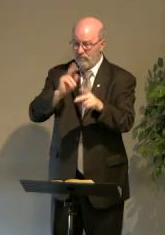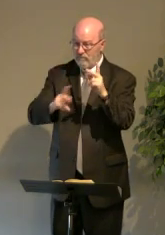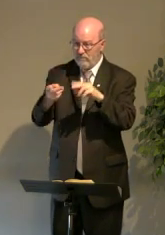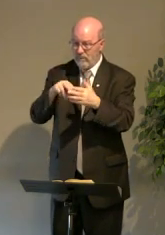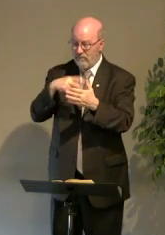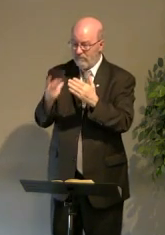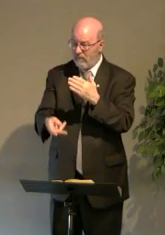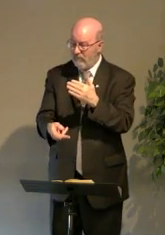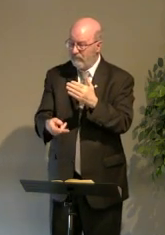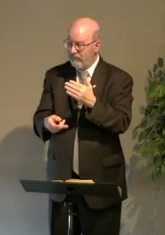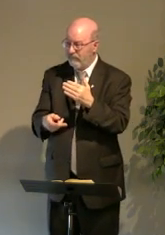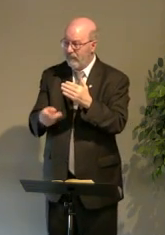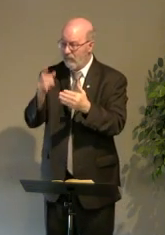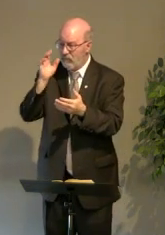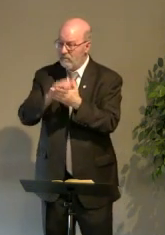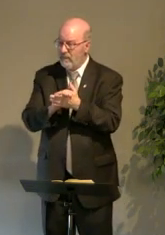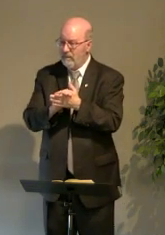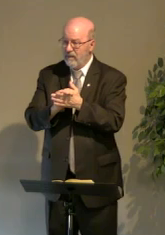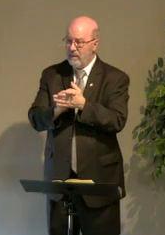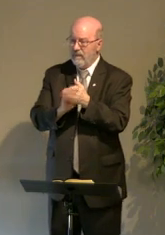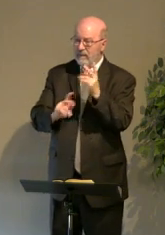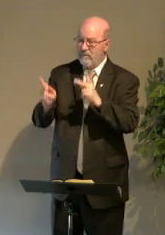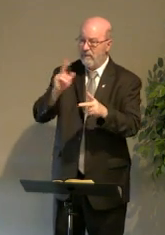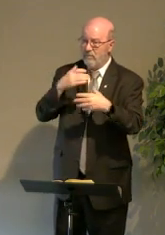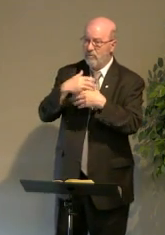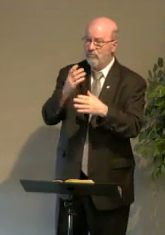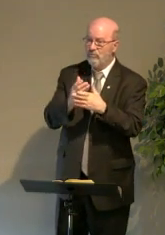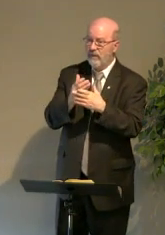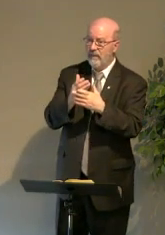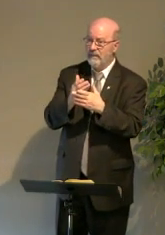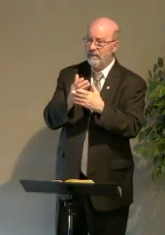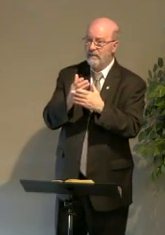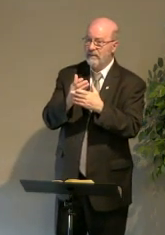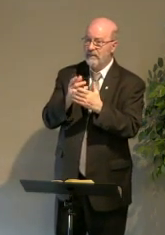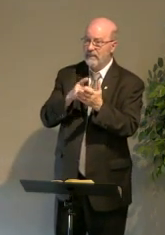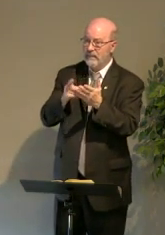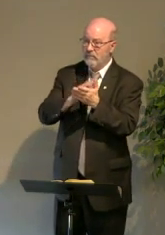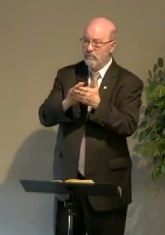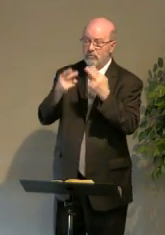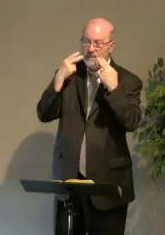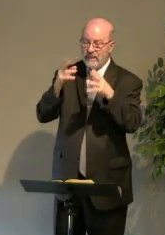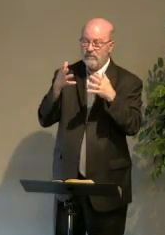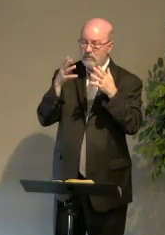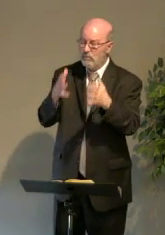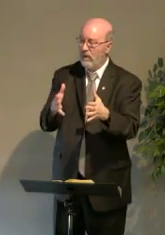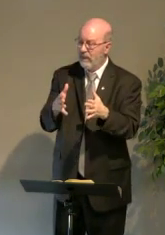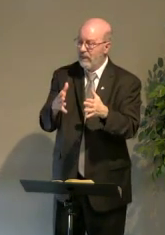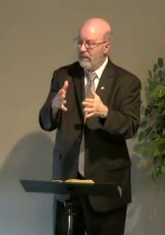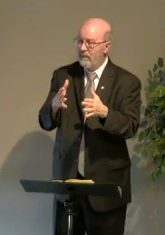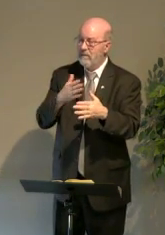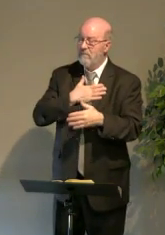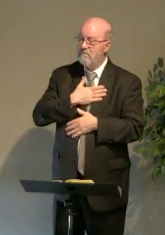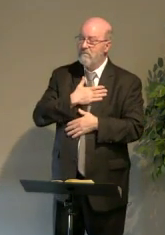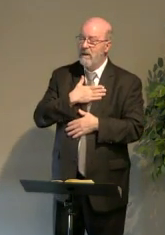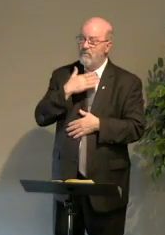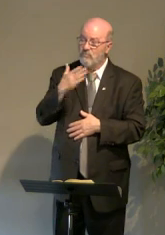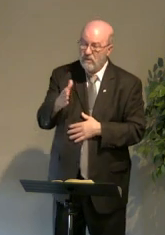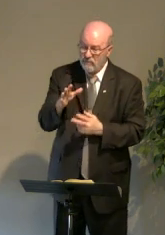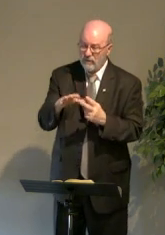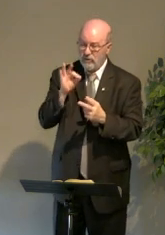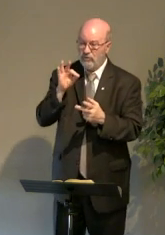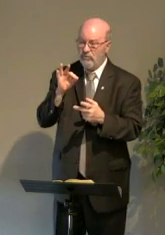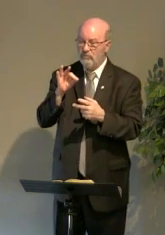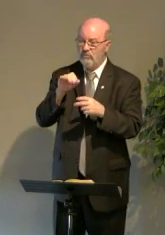fall. We believe that man was created in a pure and innocent state, but willfully chose